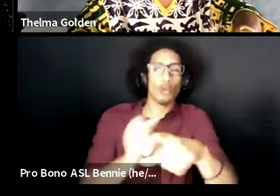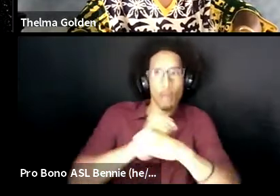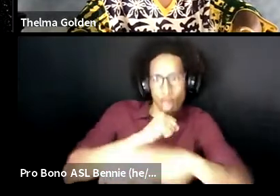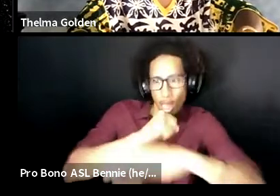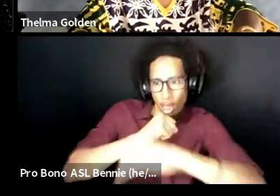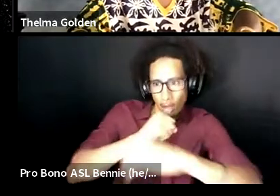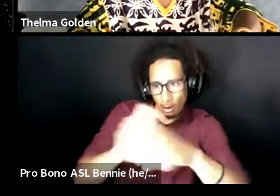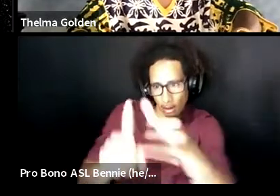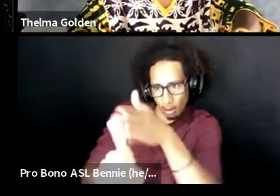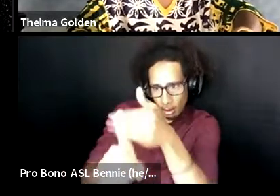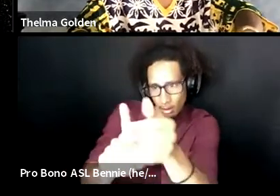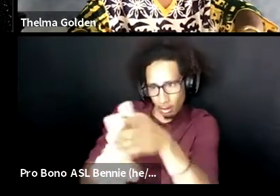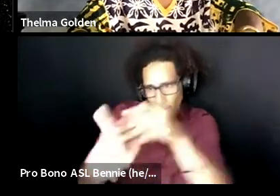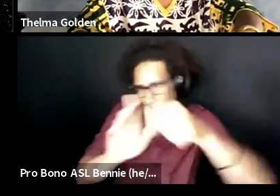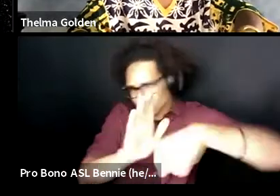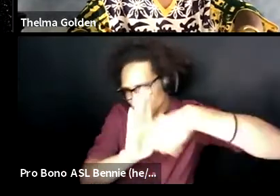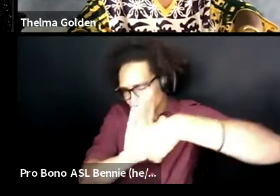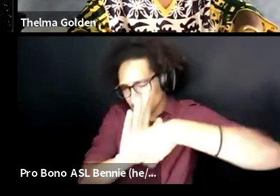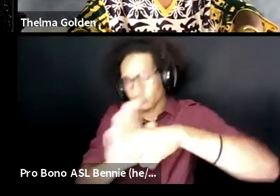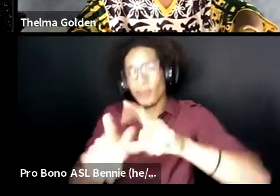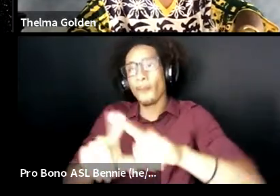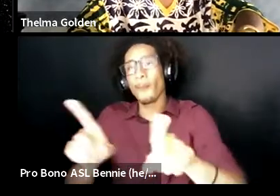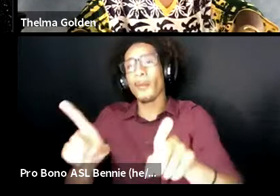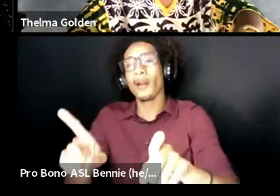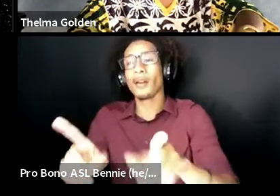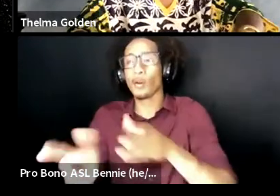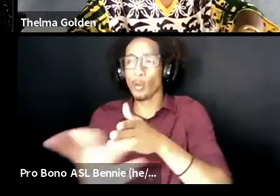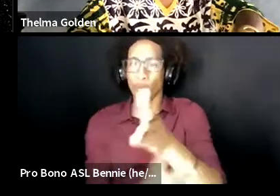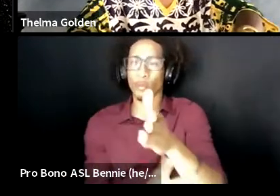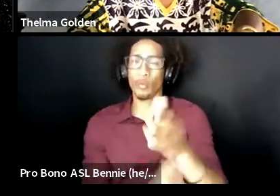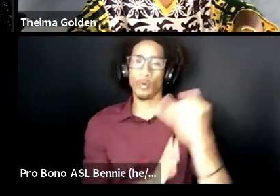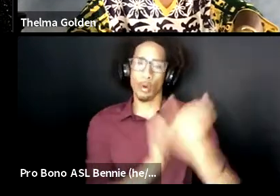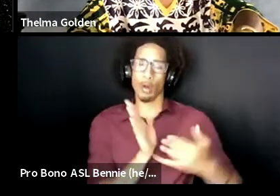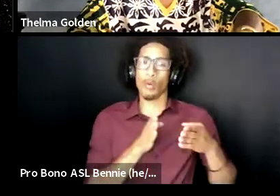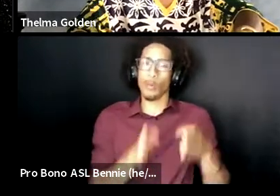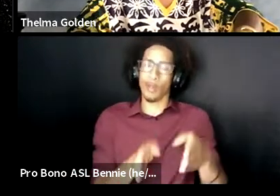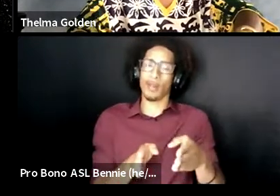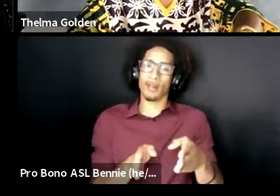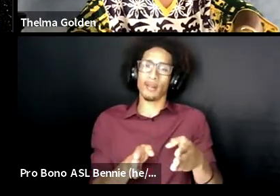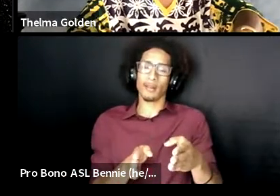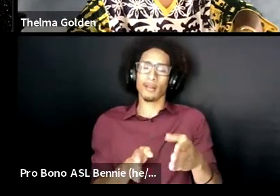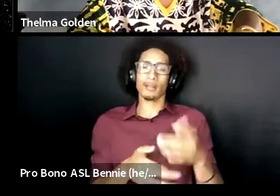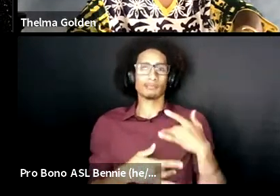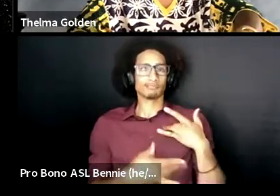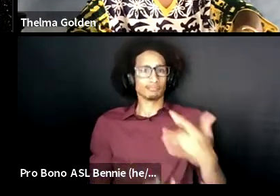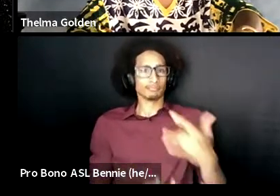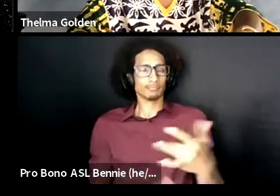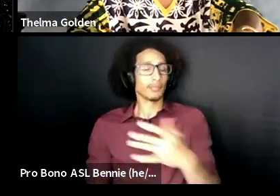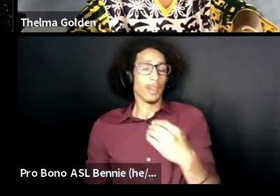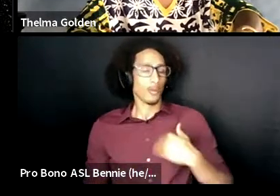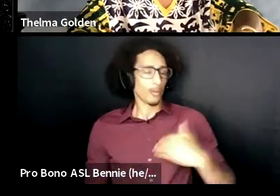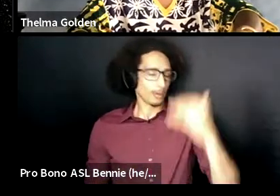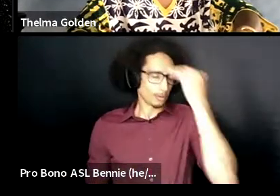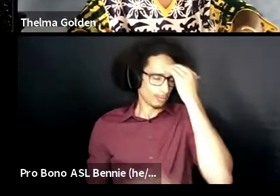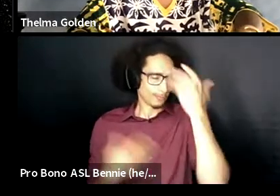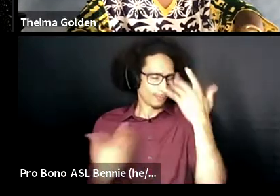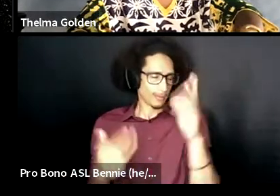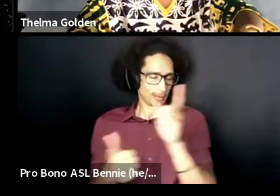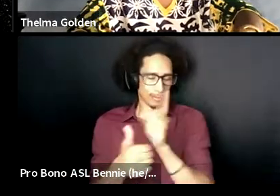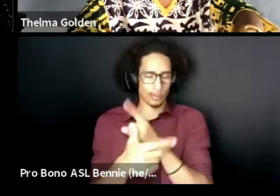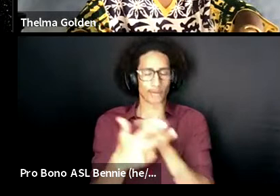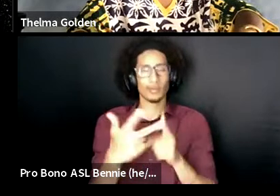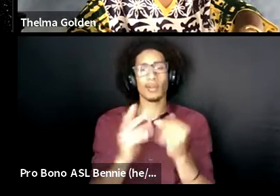way, as artists do, right? Mm-hmm. And we knew at this point, you know, these were the three artists that would be able to do it. And they're all